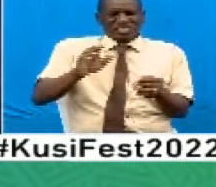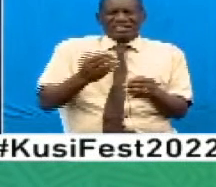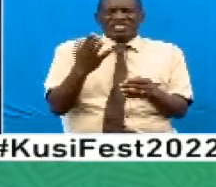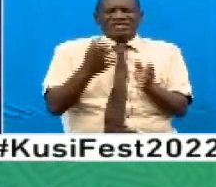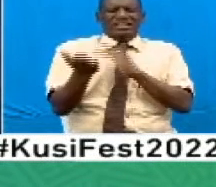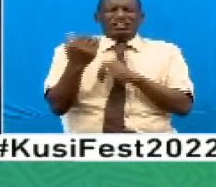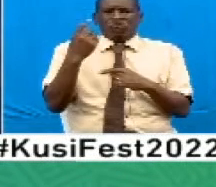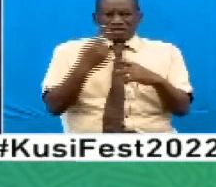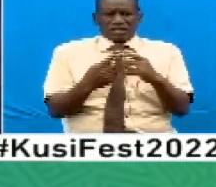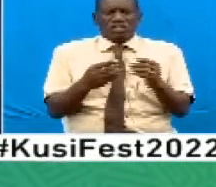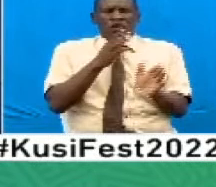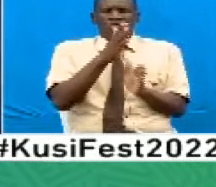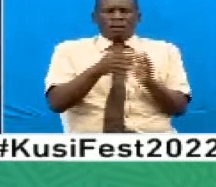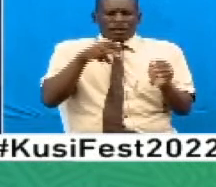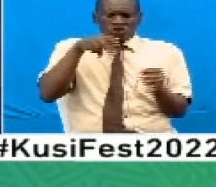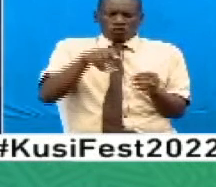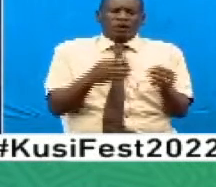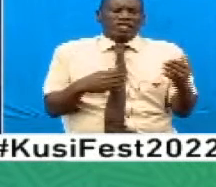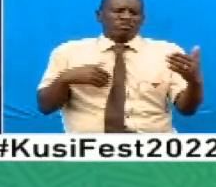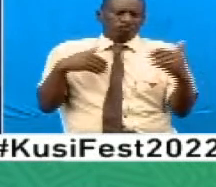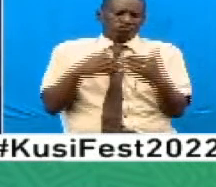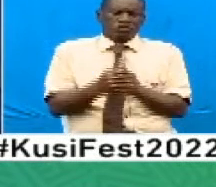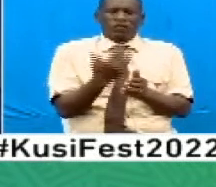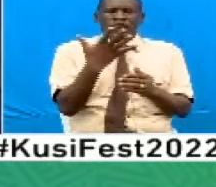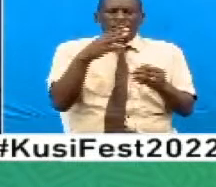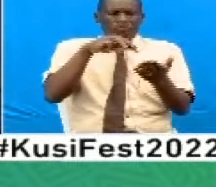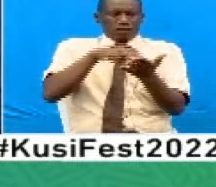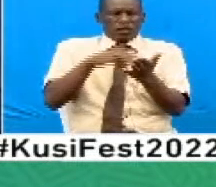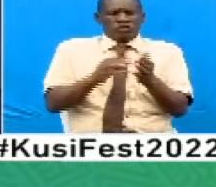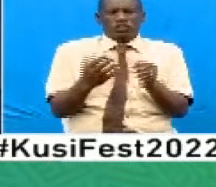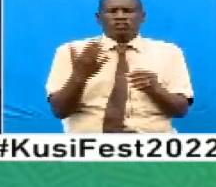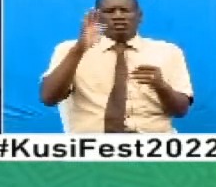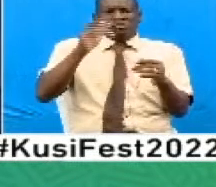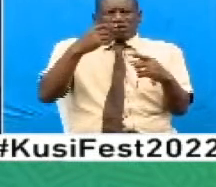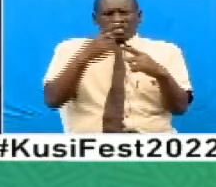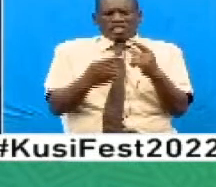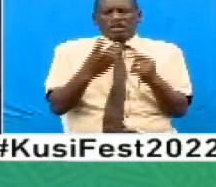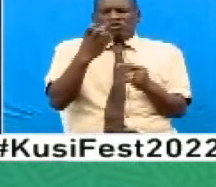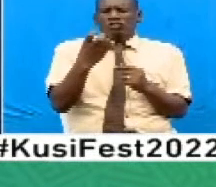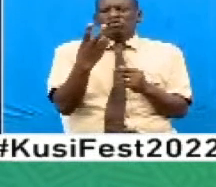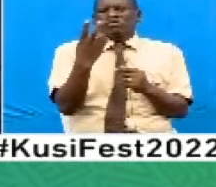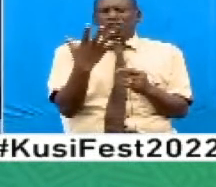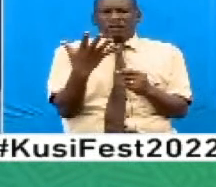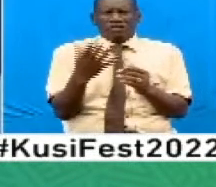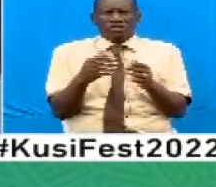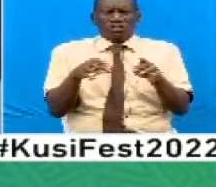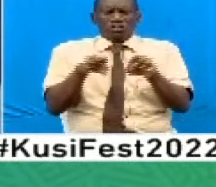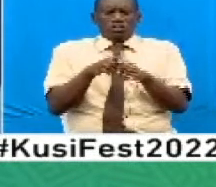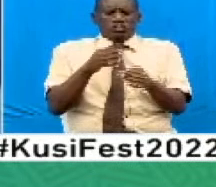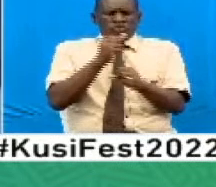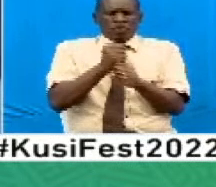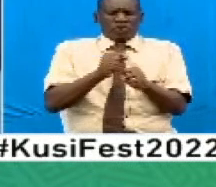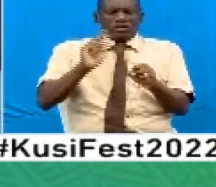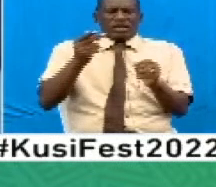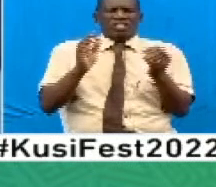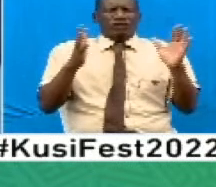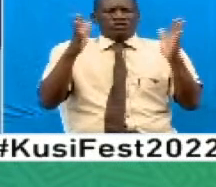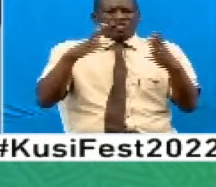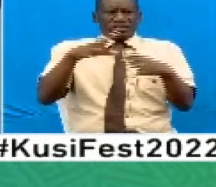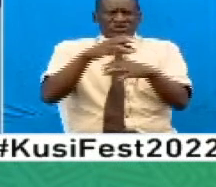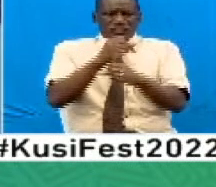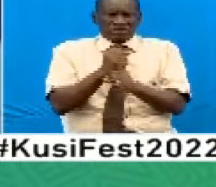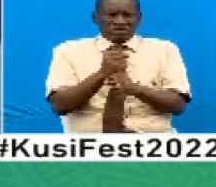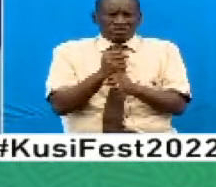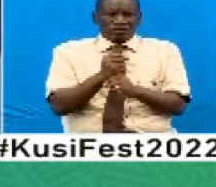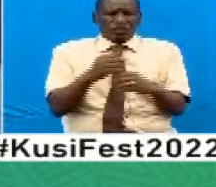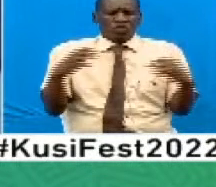and we intend to plant up to 5 million by the year 2025. We are working with Kenya Forests Association,